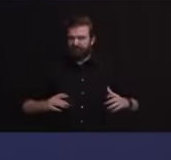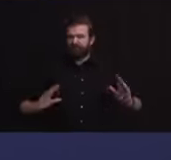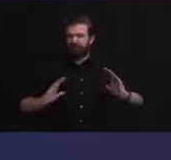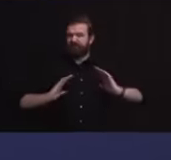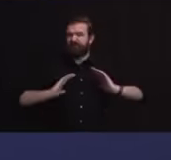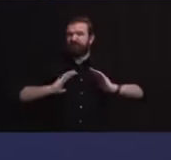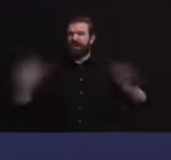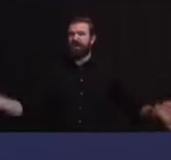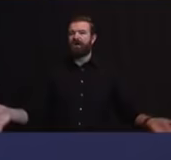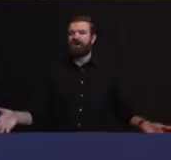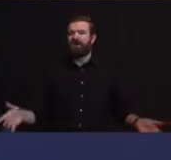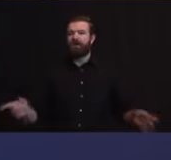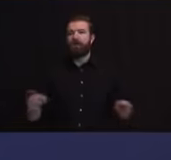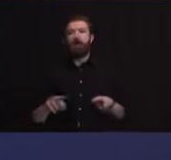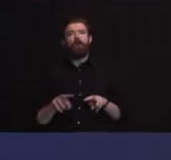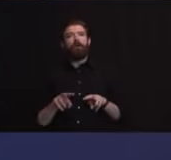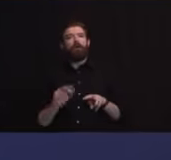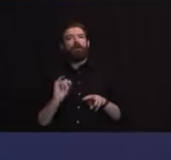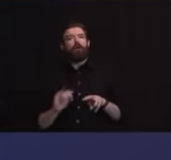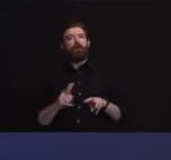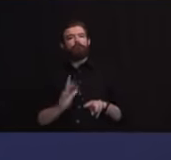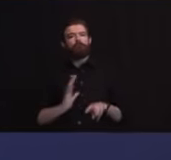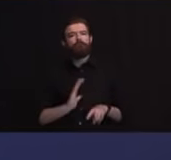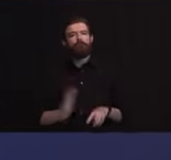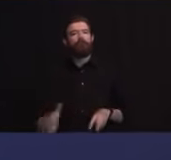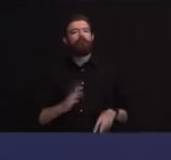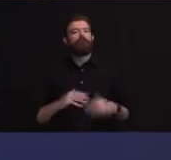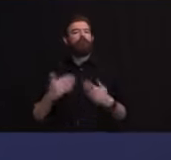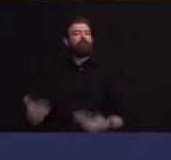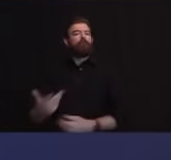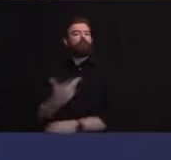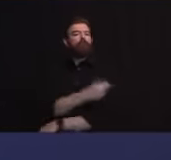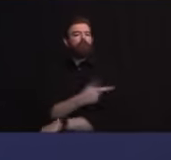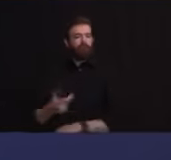safe. So, thank you. Dave, let's come down to you.